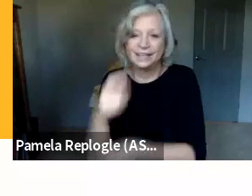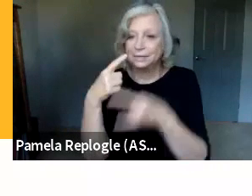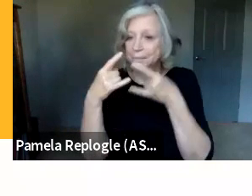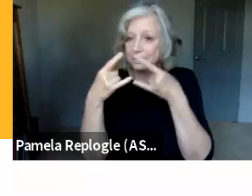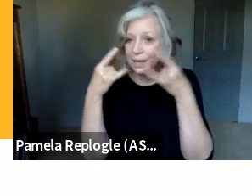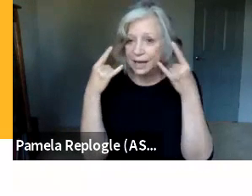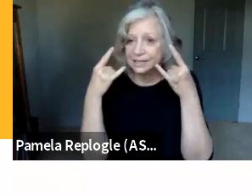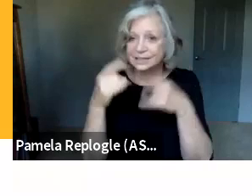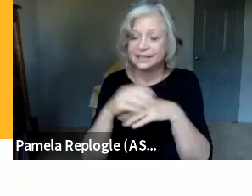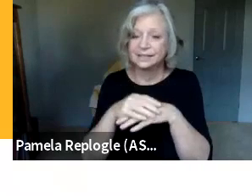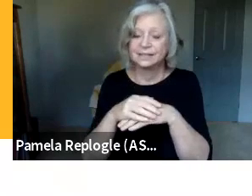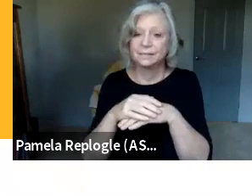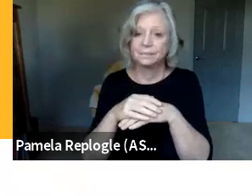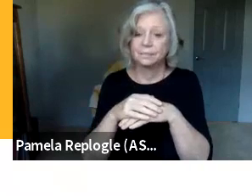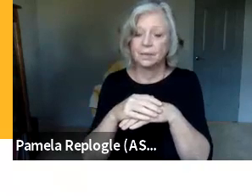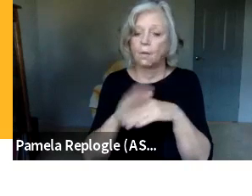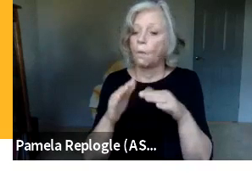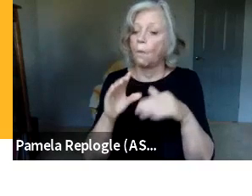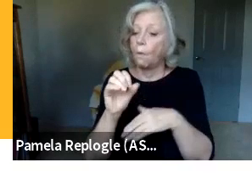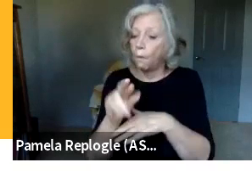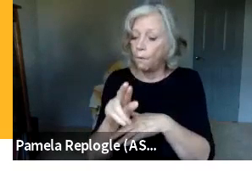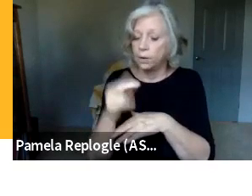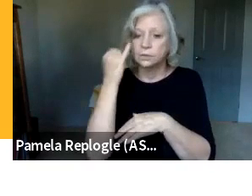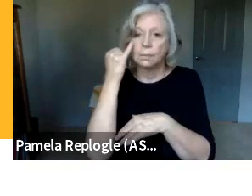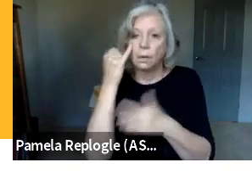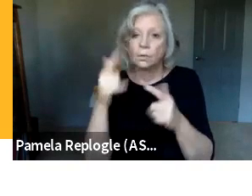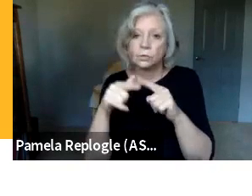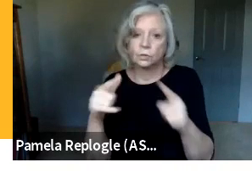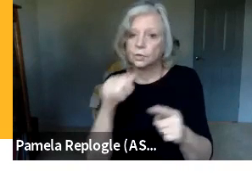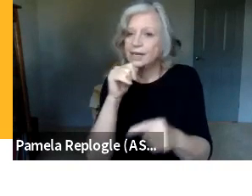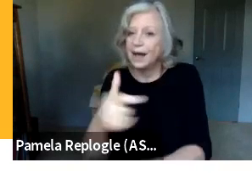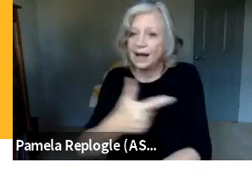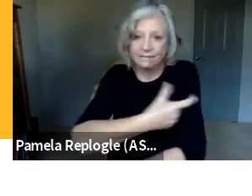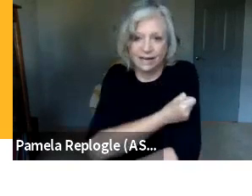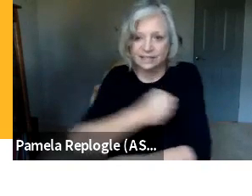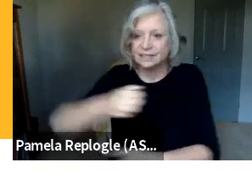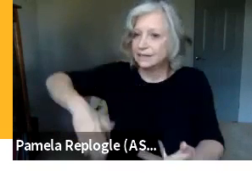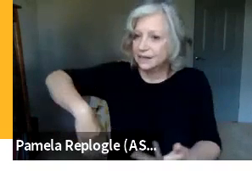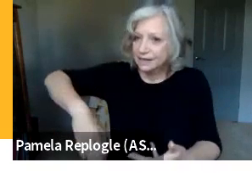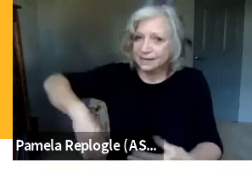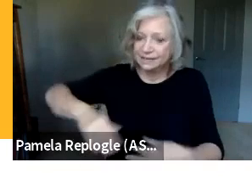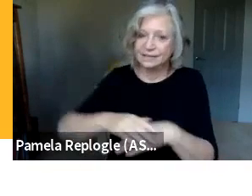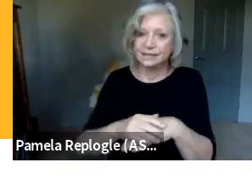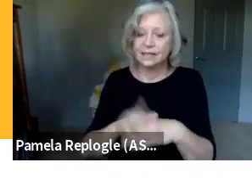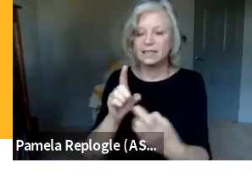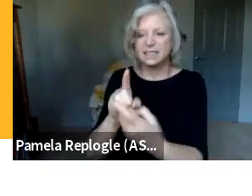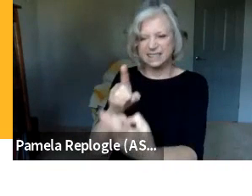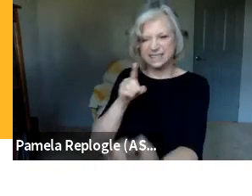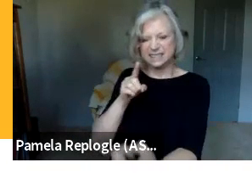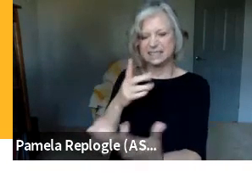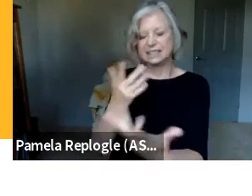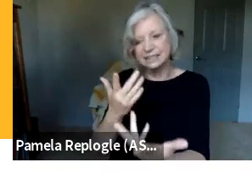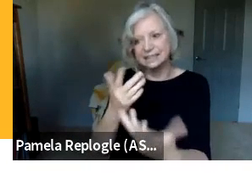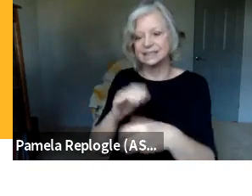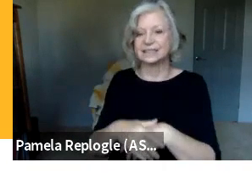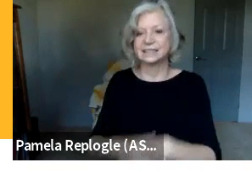mask. If you are unvaccinated, you will if you cannot physically distance.